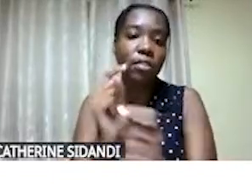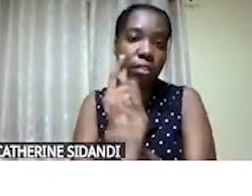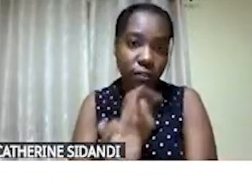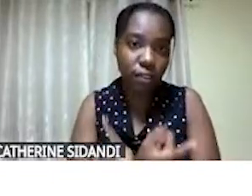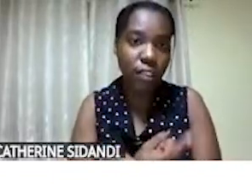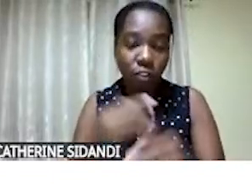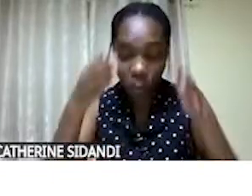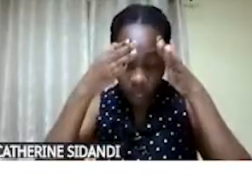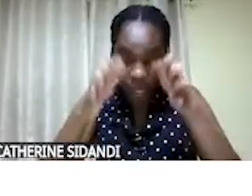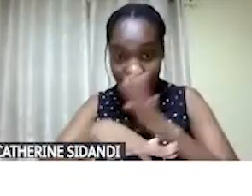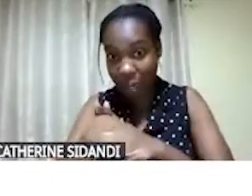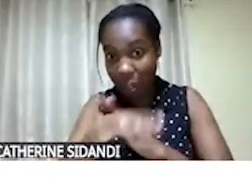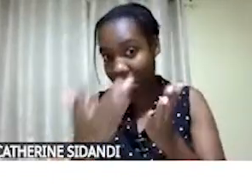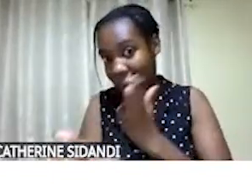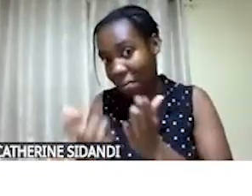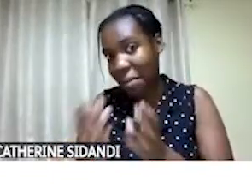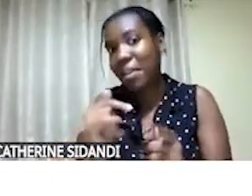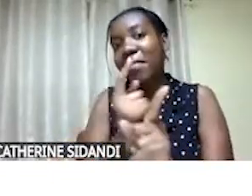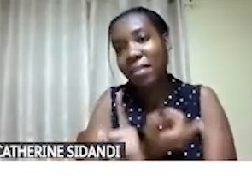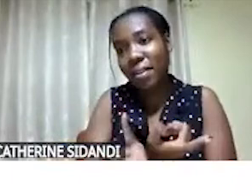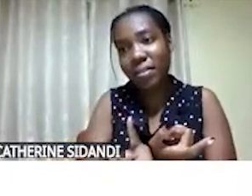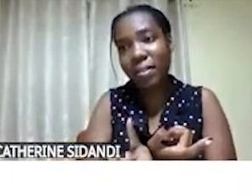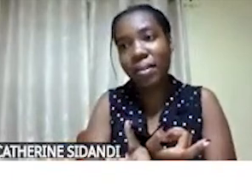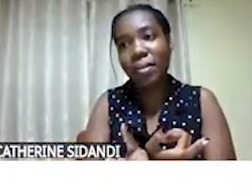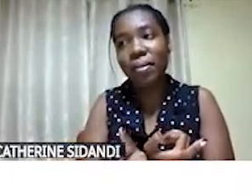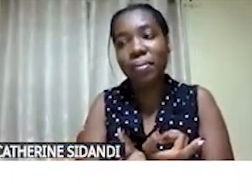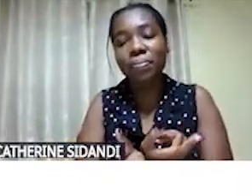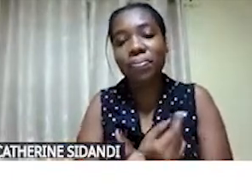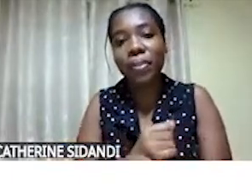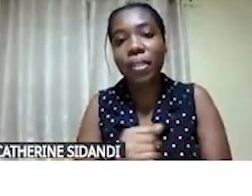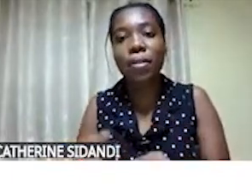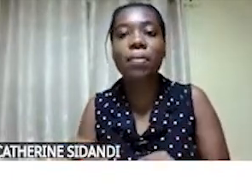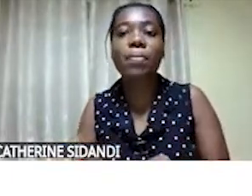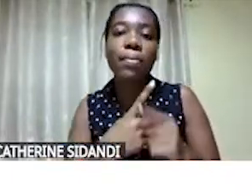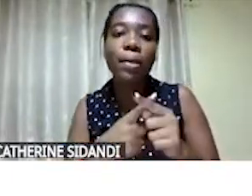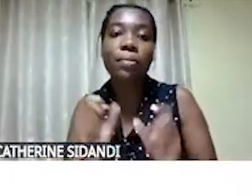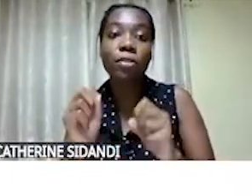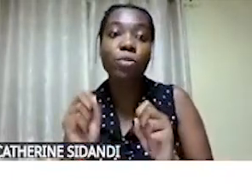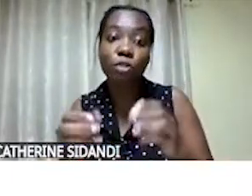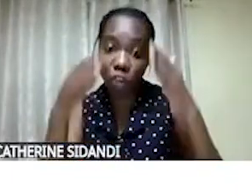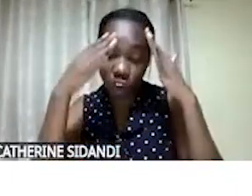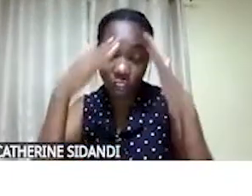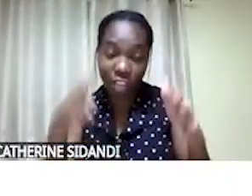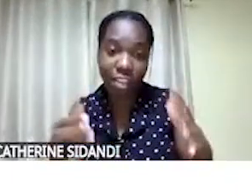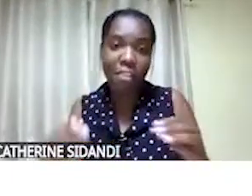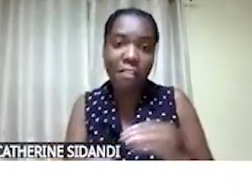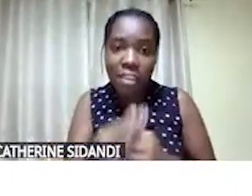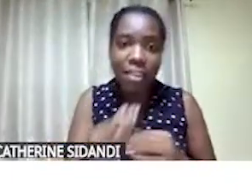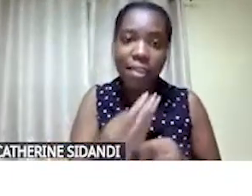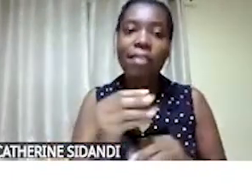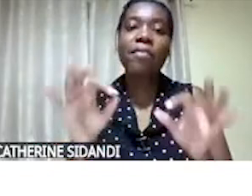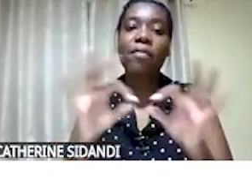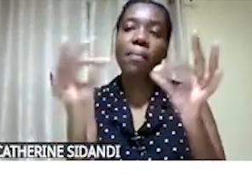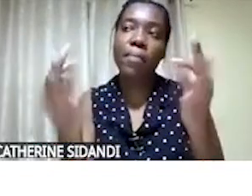totally different. Perhaps restaurant one is focusing on feeding families with organic meals.